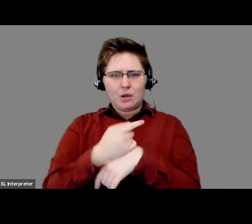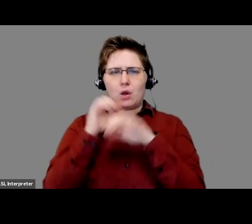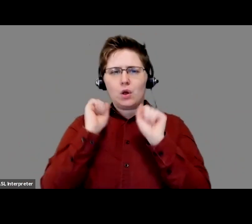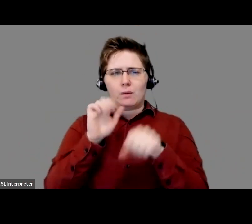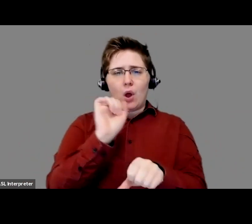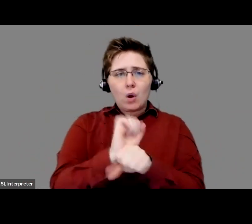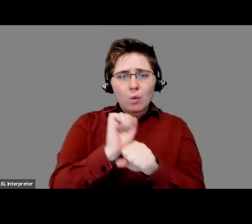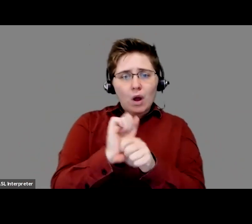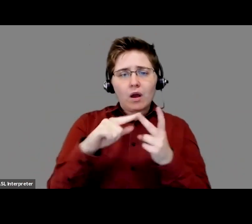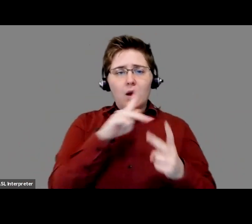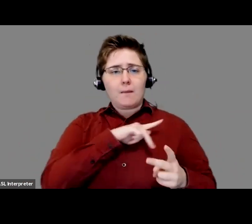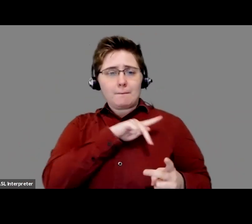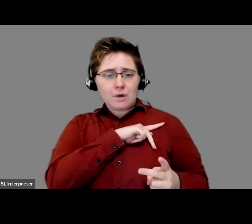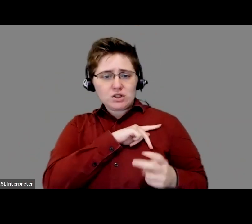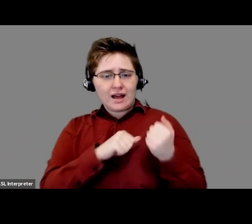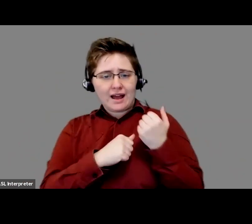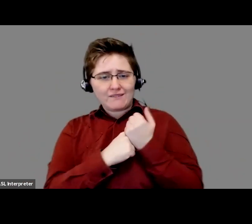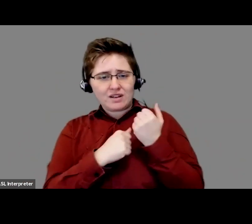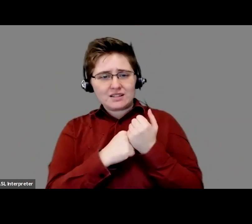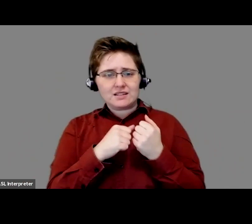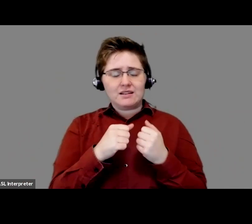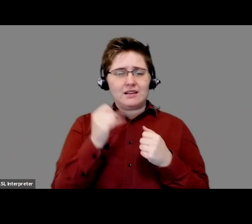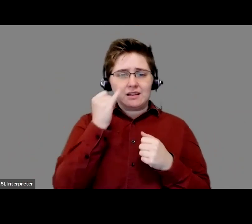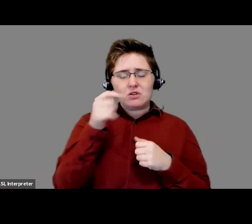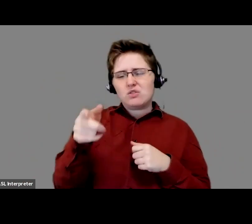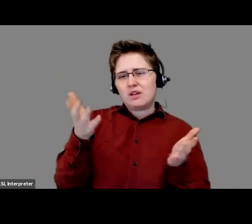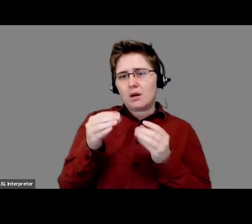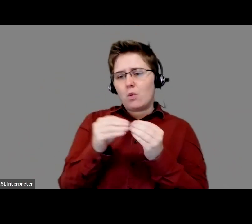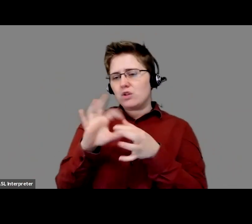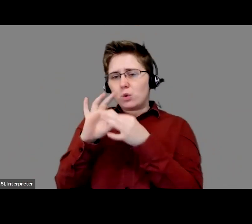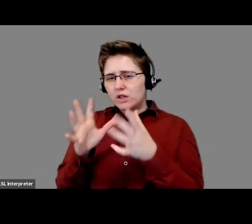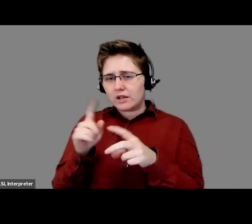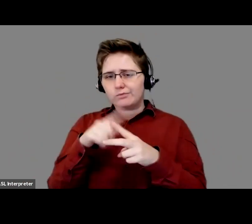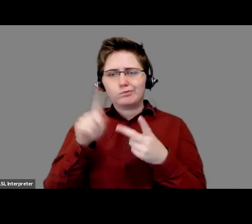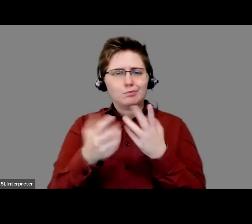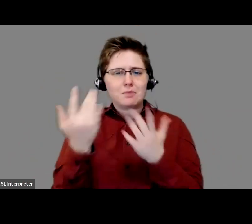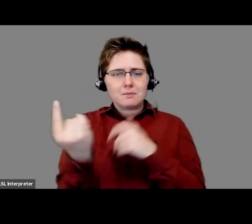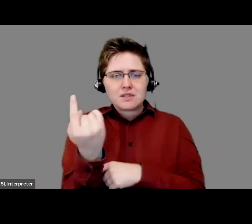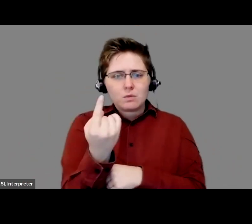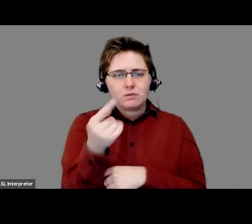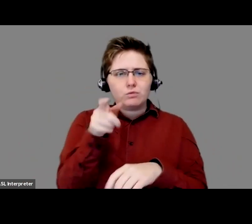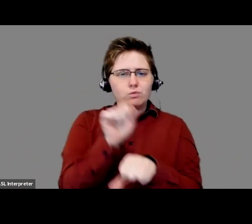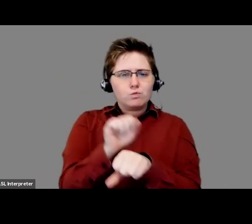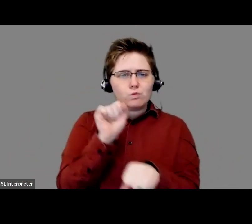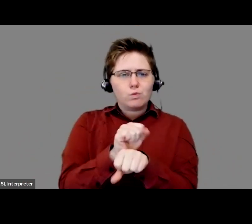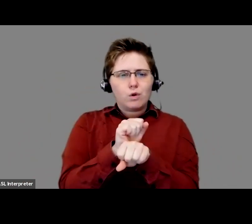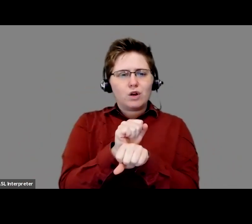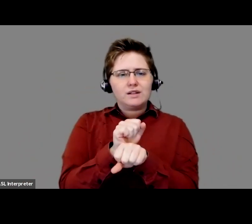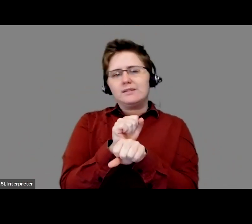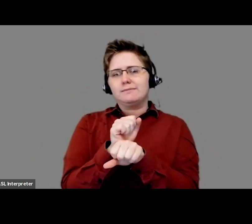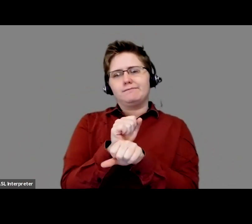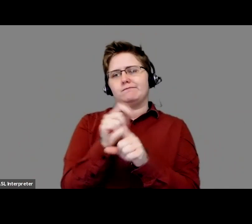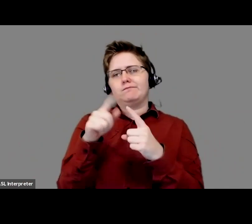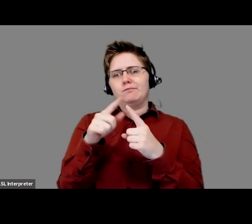or personal advocacy if you're here more as an ADA coordinator or just somebody who works in